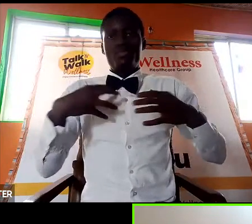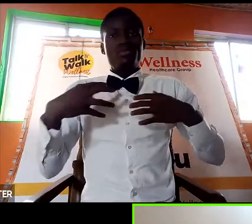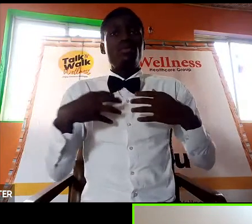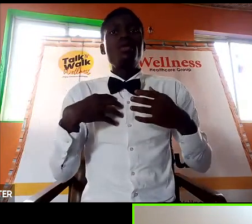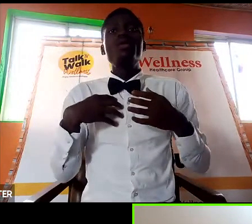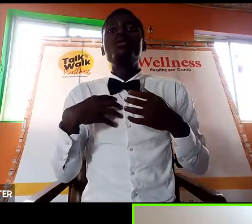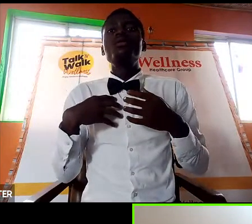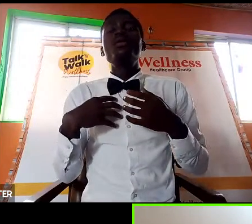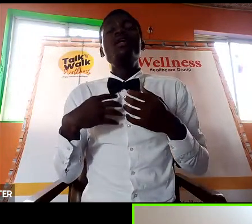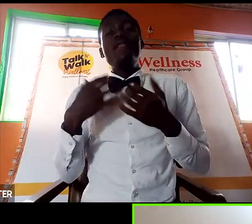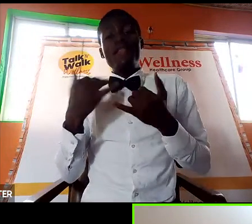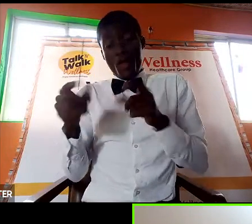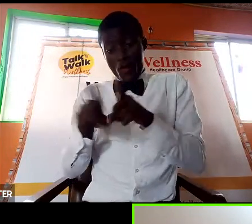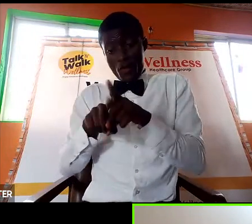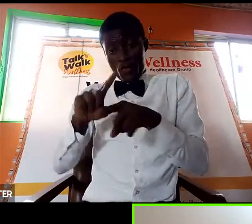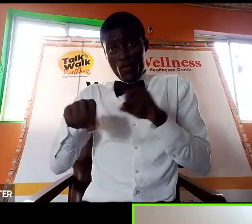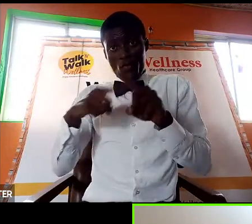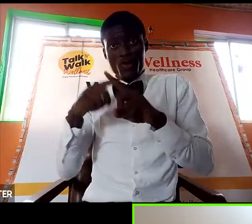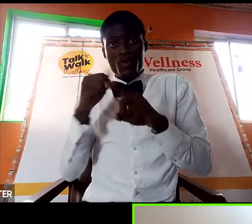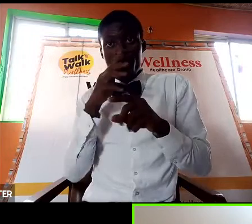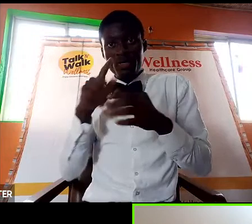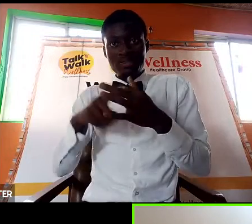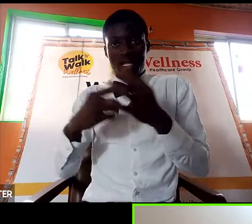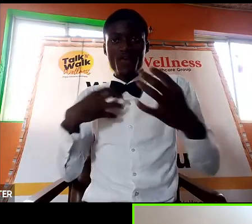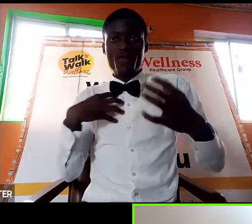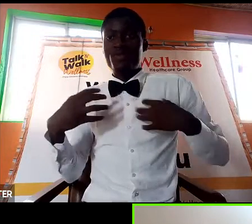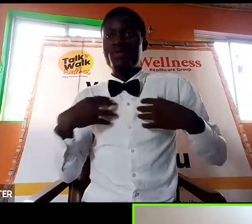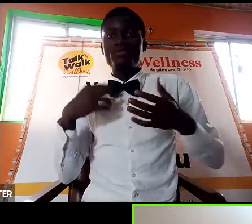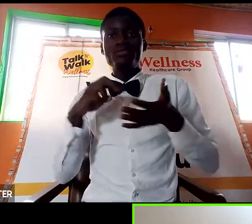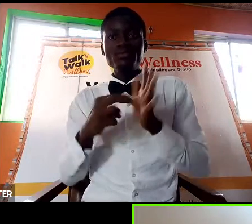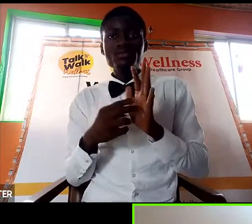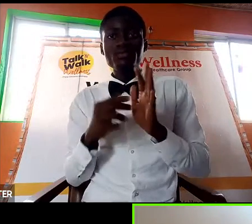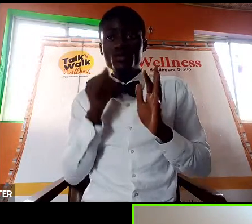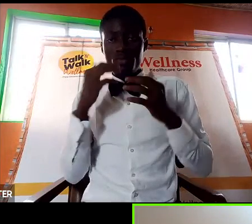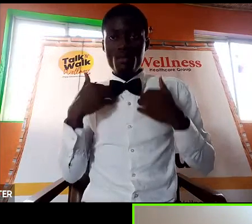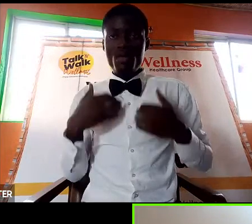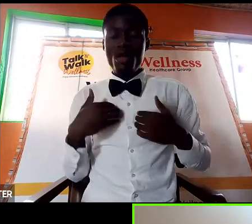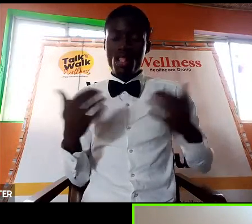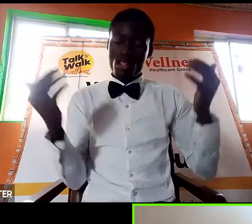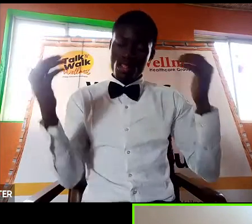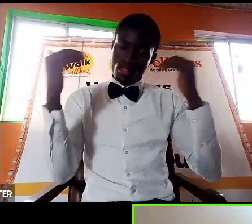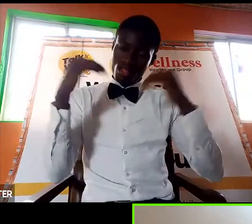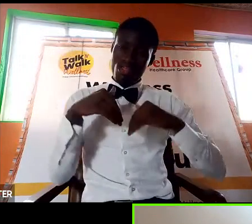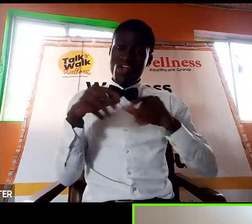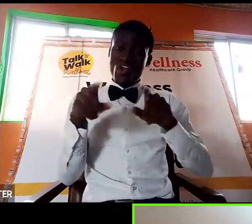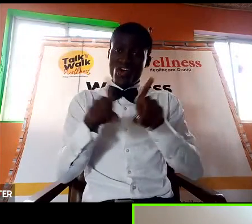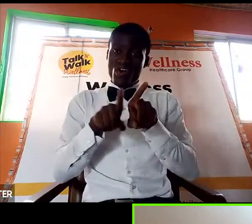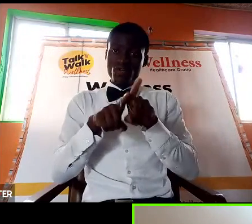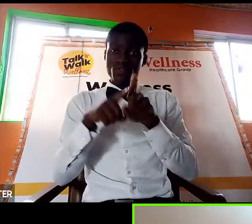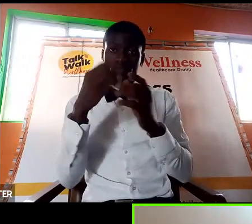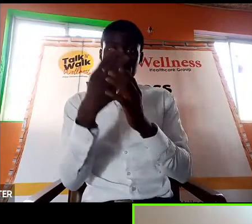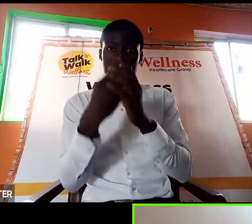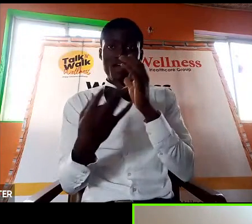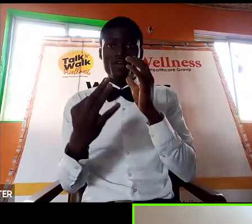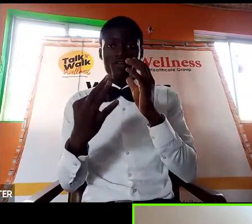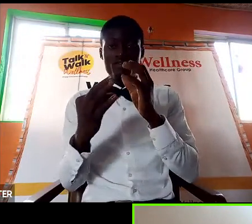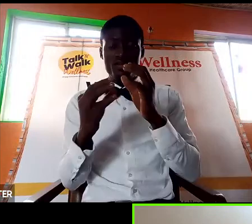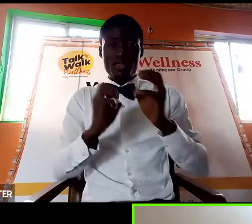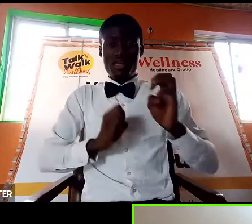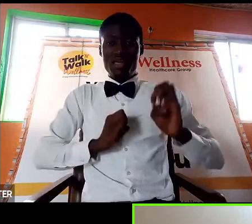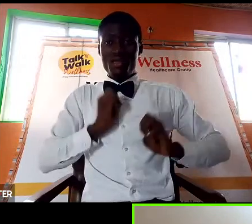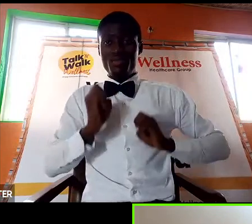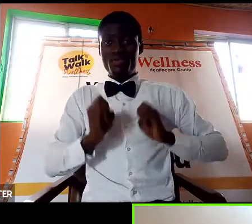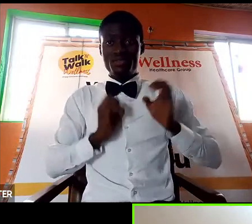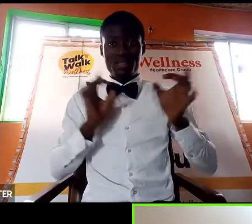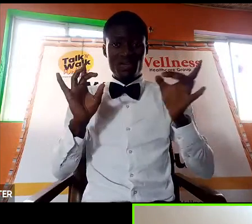if, right. Then of course, lack of emotional connection. I say this to people a lot, that sex does not start